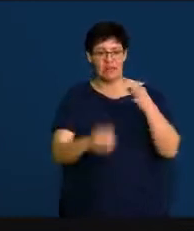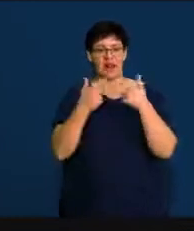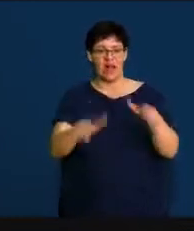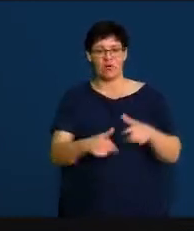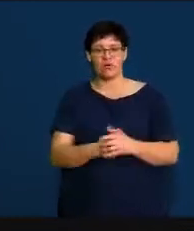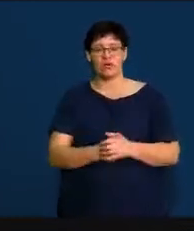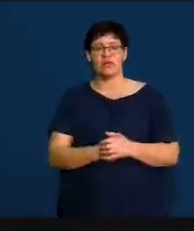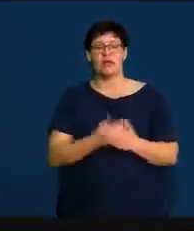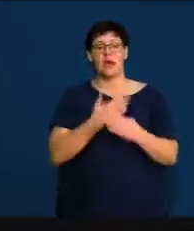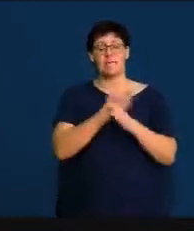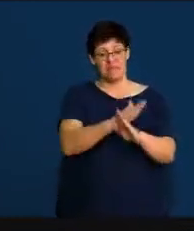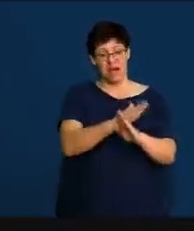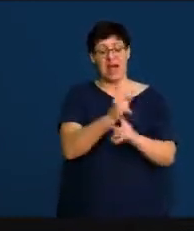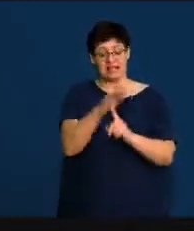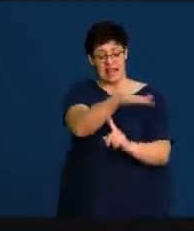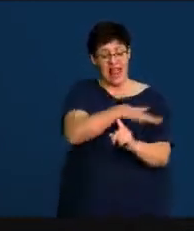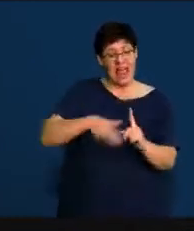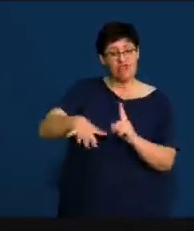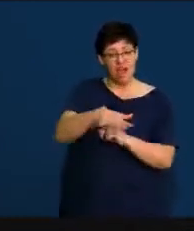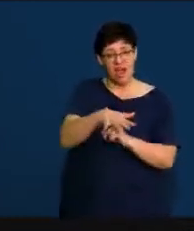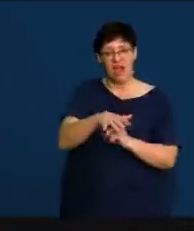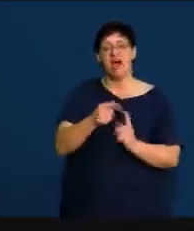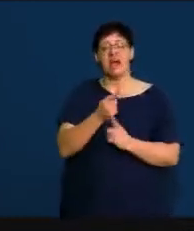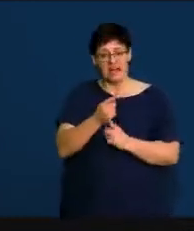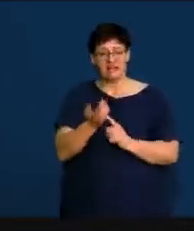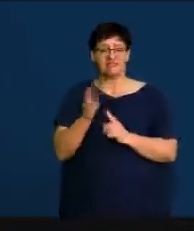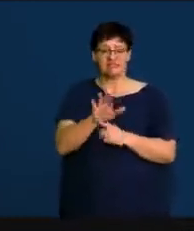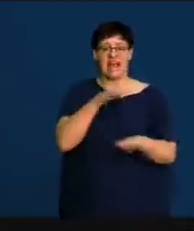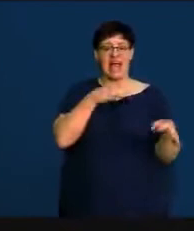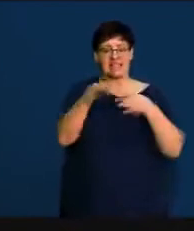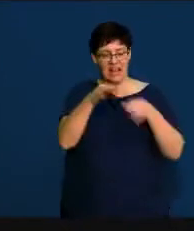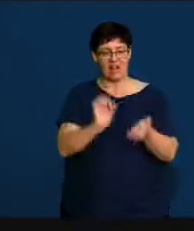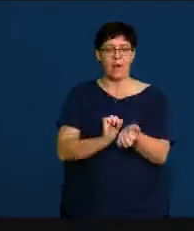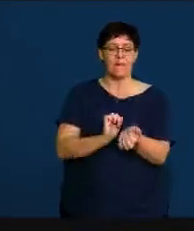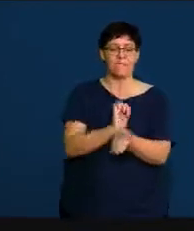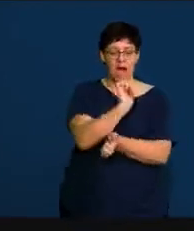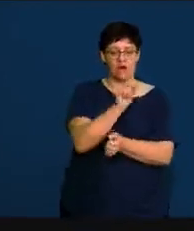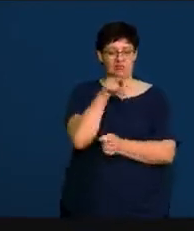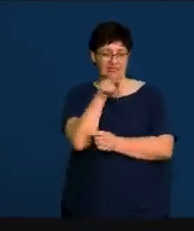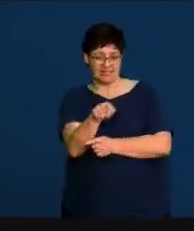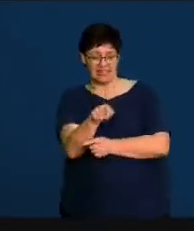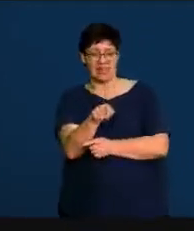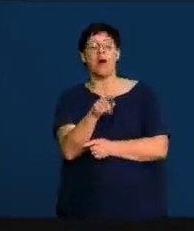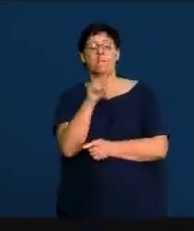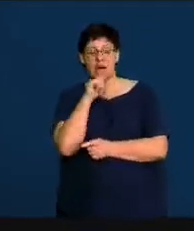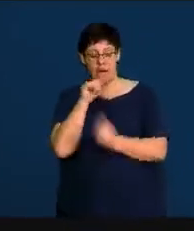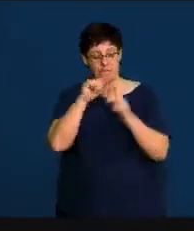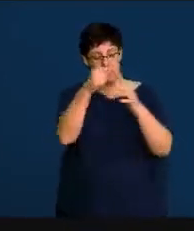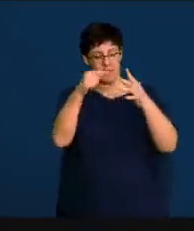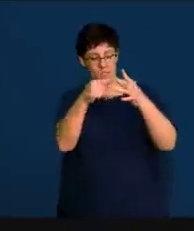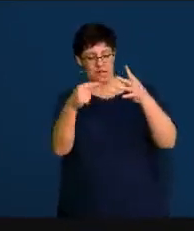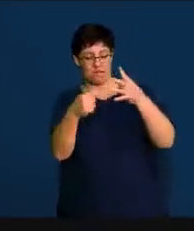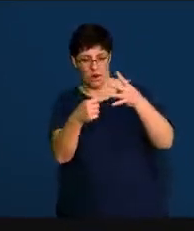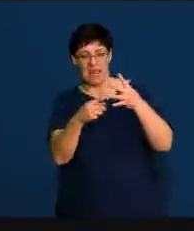A buffer is an area that is defined by bounding a region determined by a set of points at